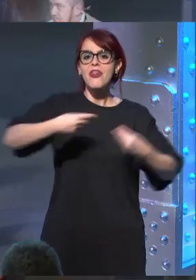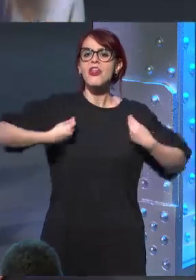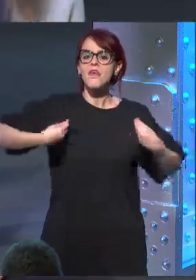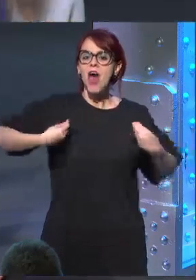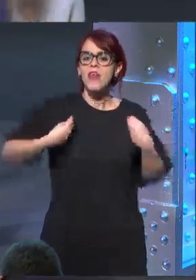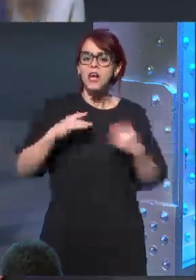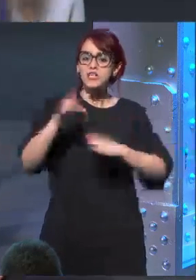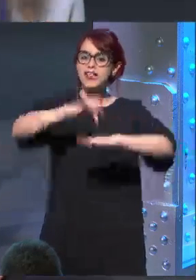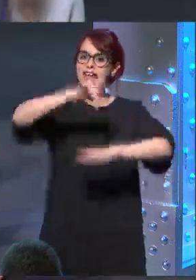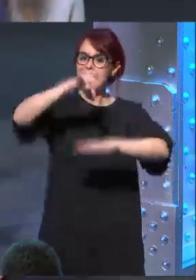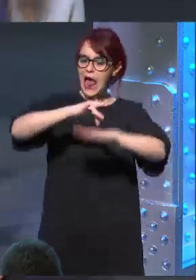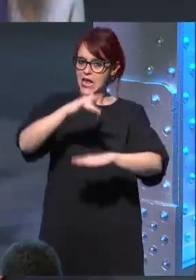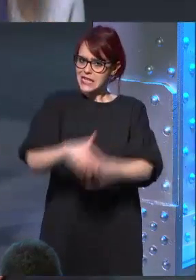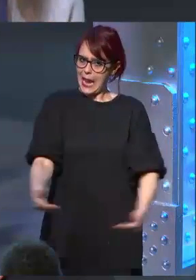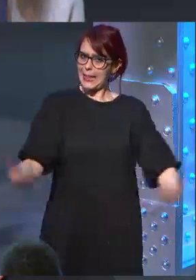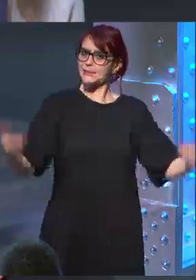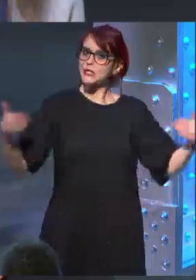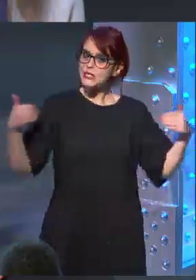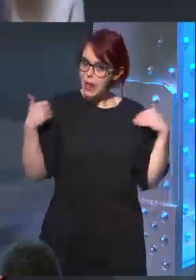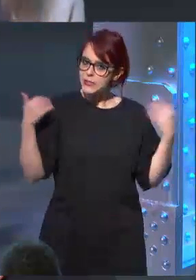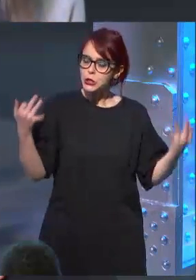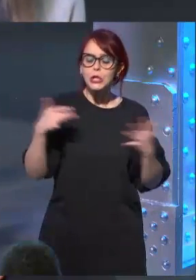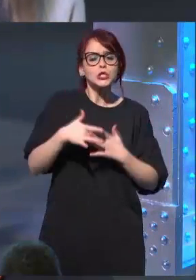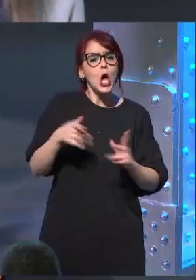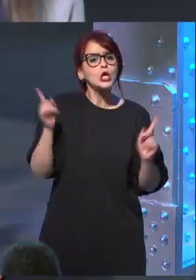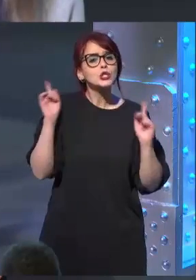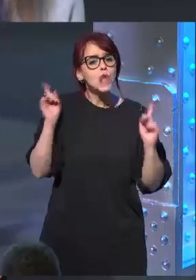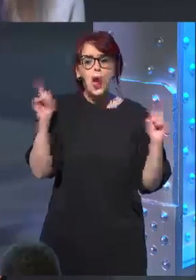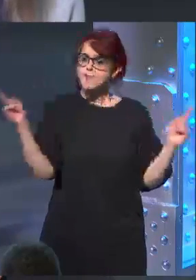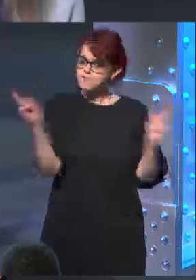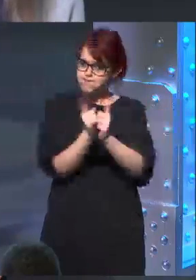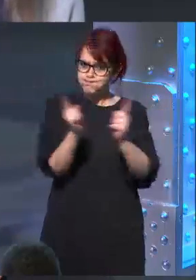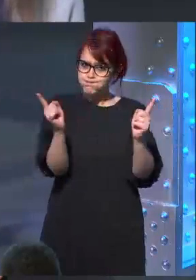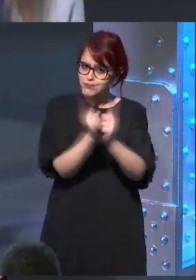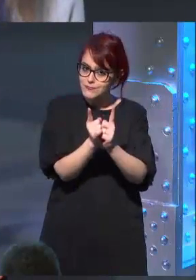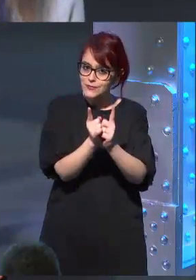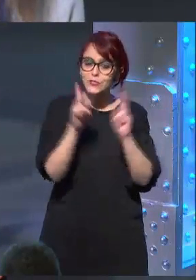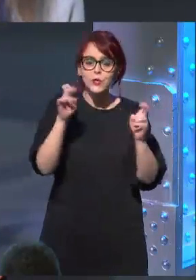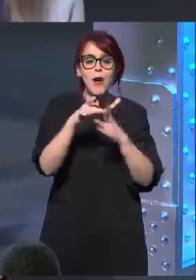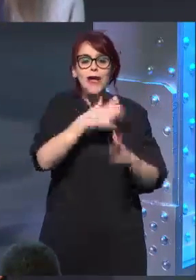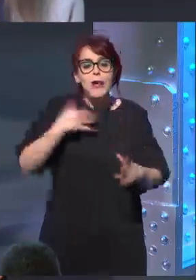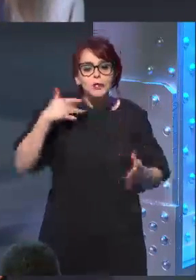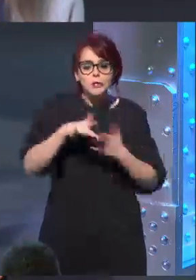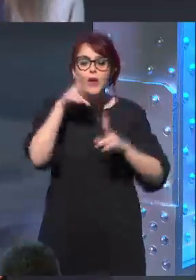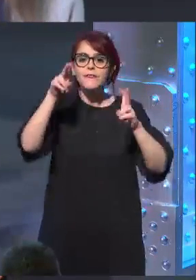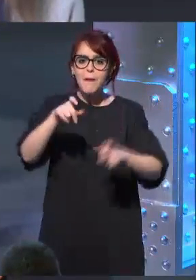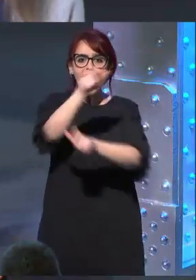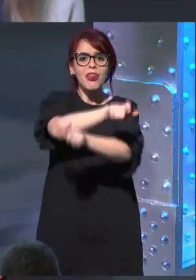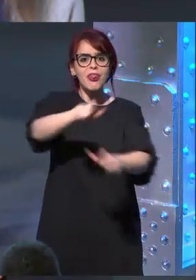The topic is responsible digital citizens, and I will do a very brief introduction